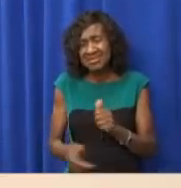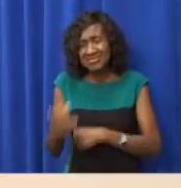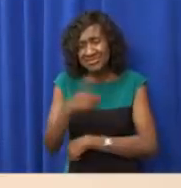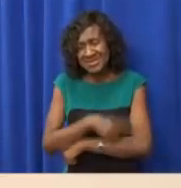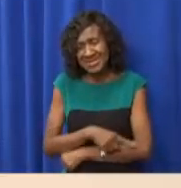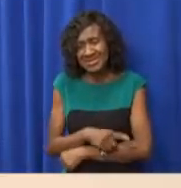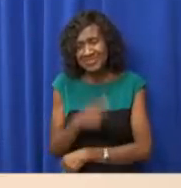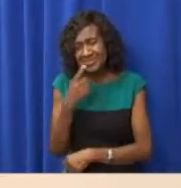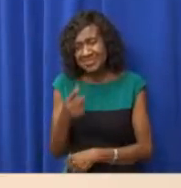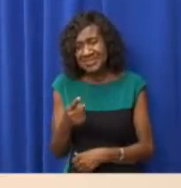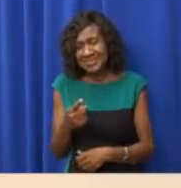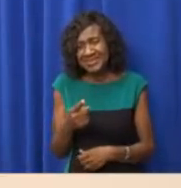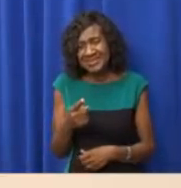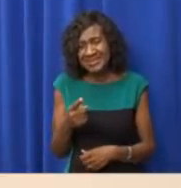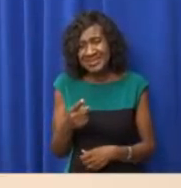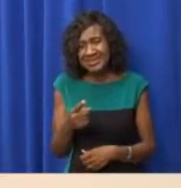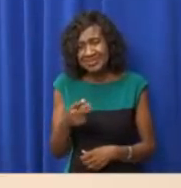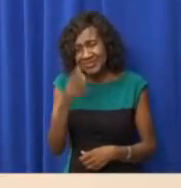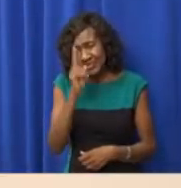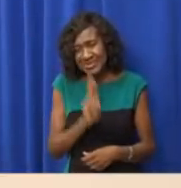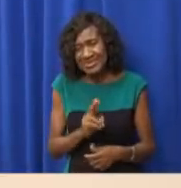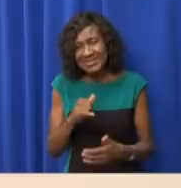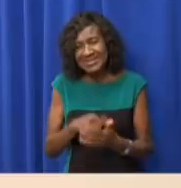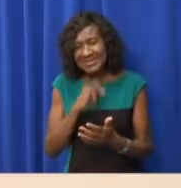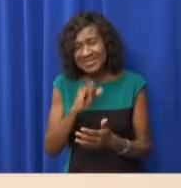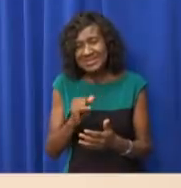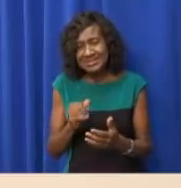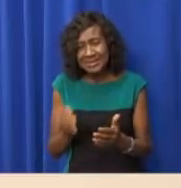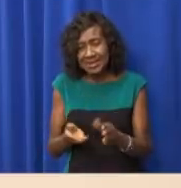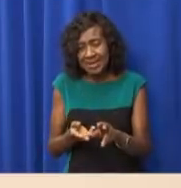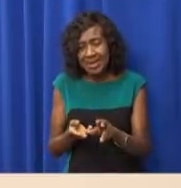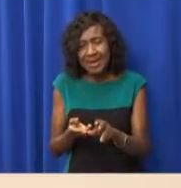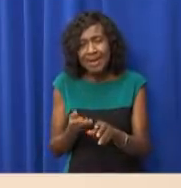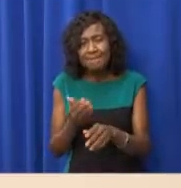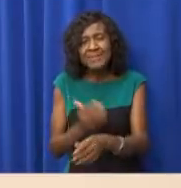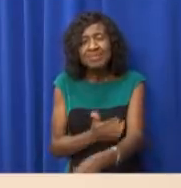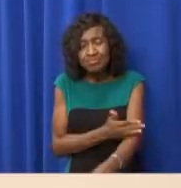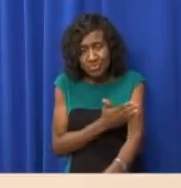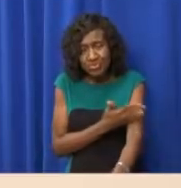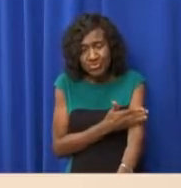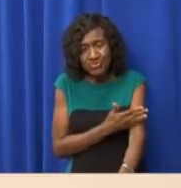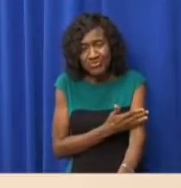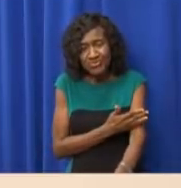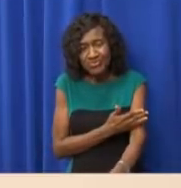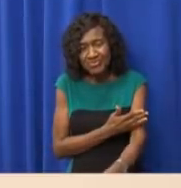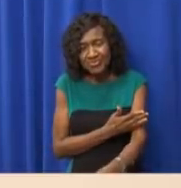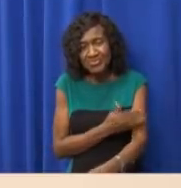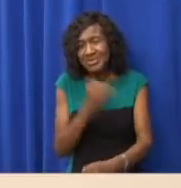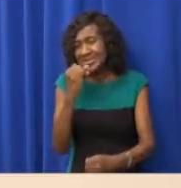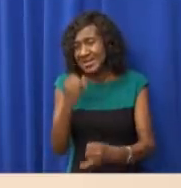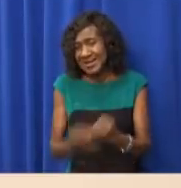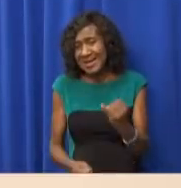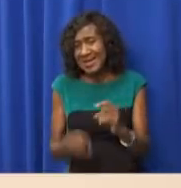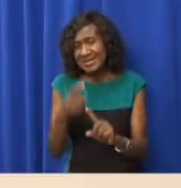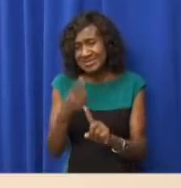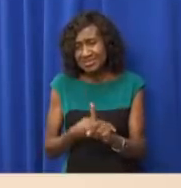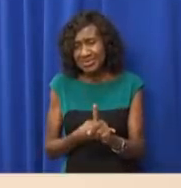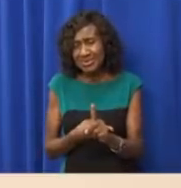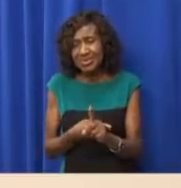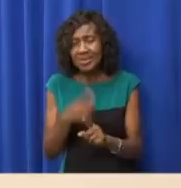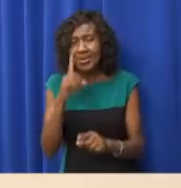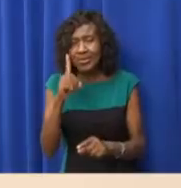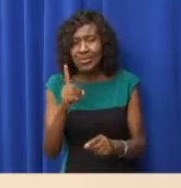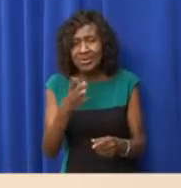Well, I can say honestly, it's actually improved significantly over the course of the last month or so. I think one of the